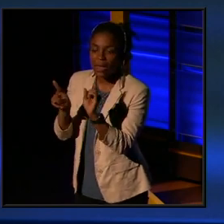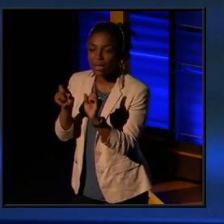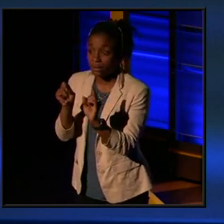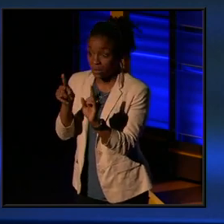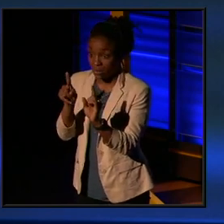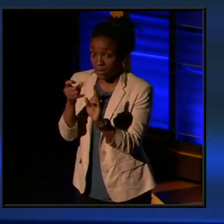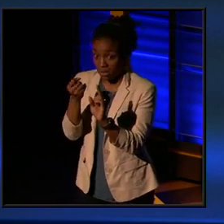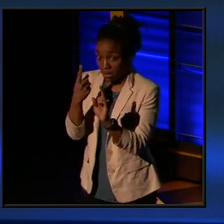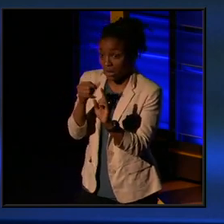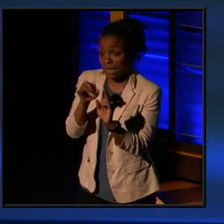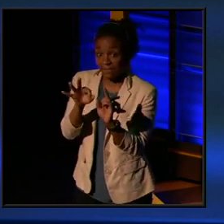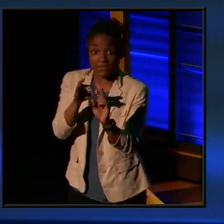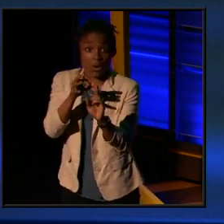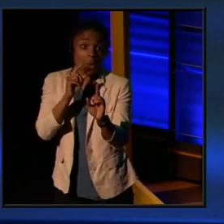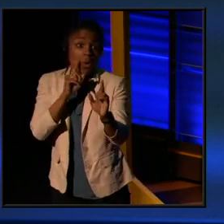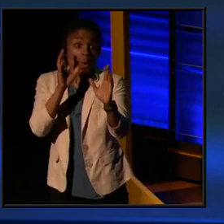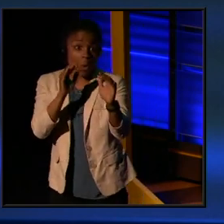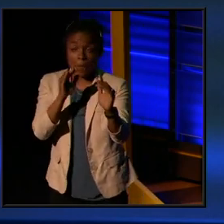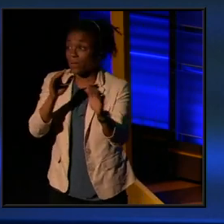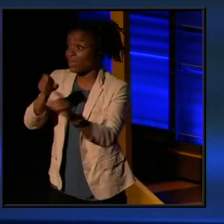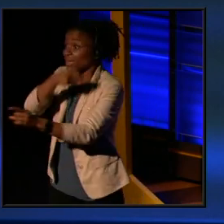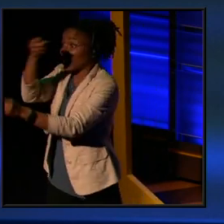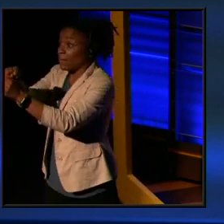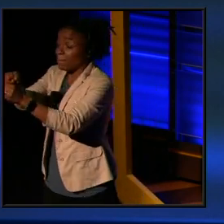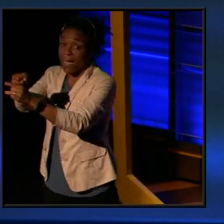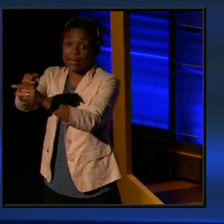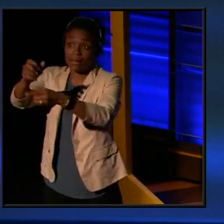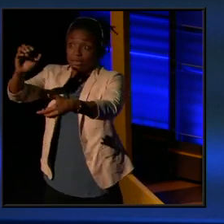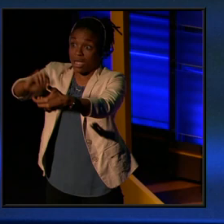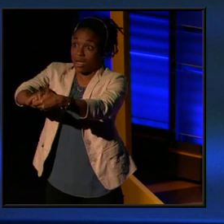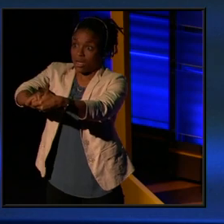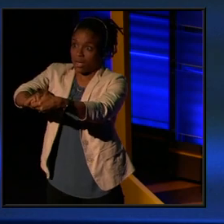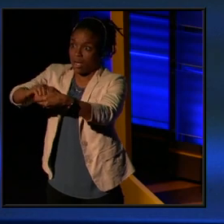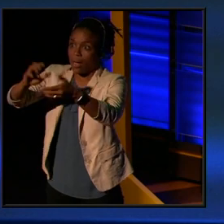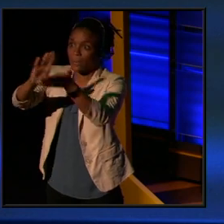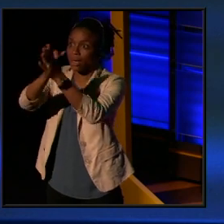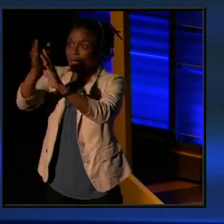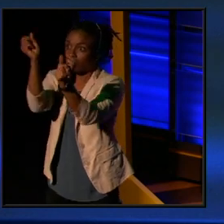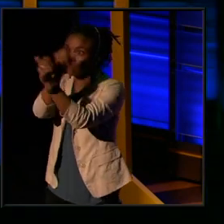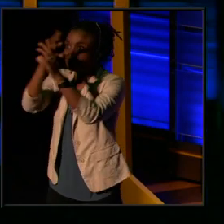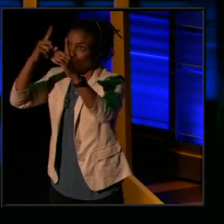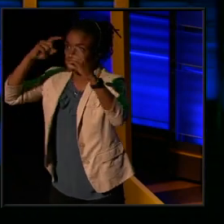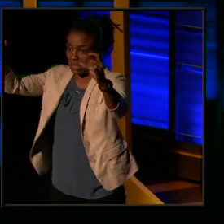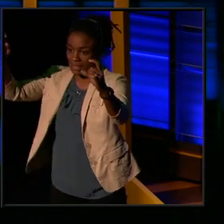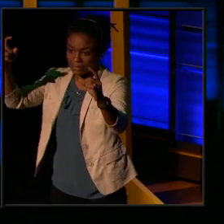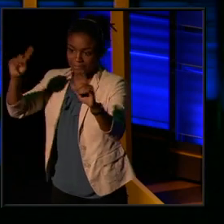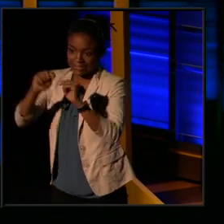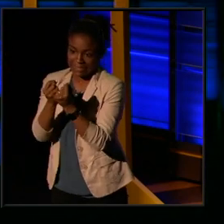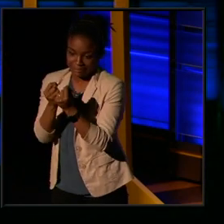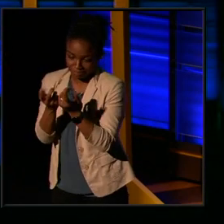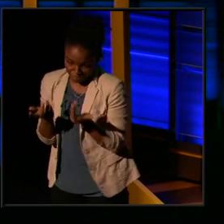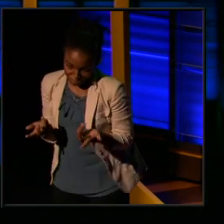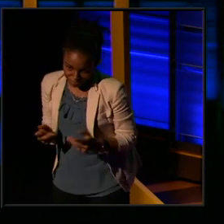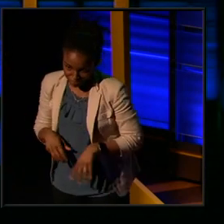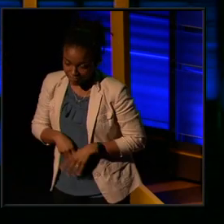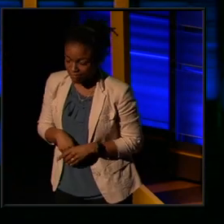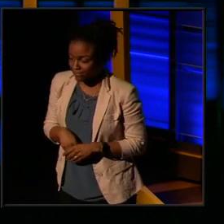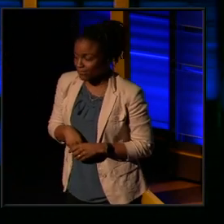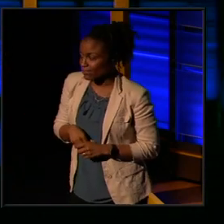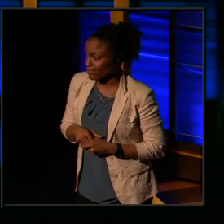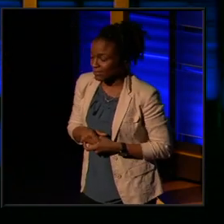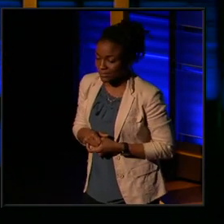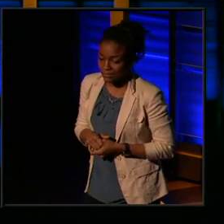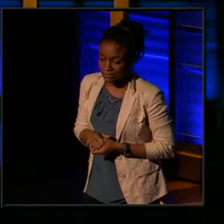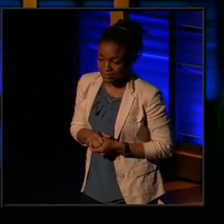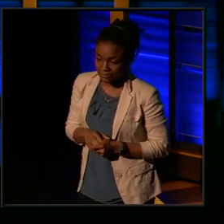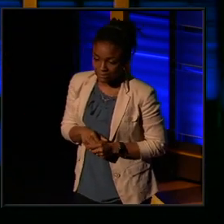married with impact is the dream team. Thank you. Thank you.